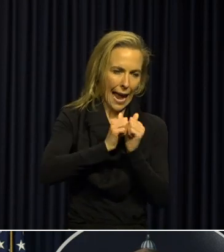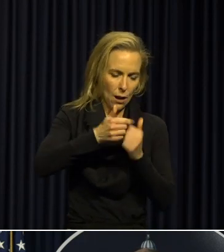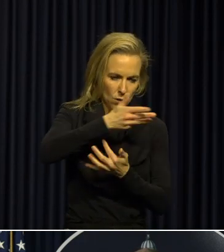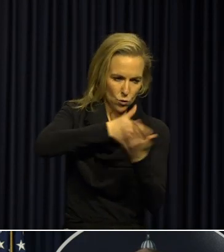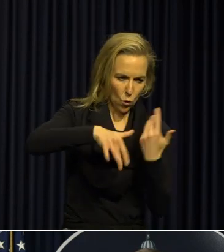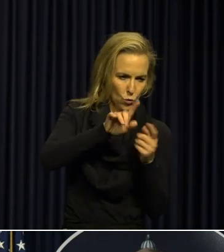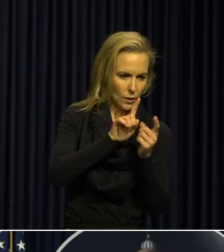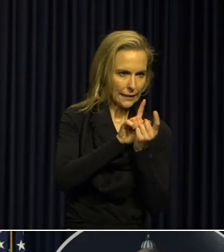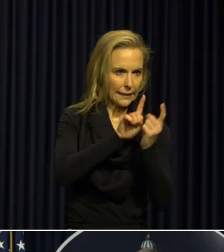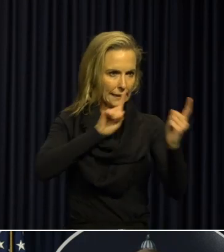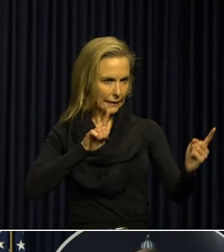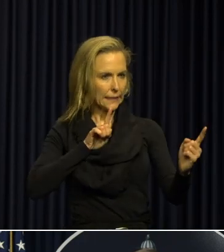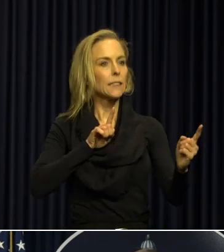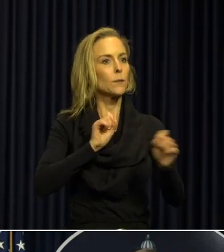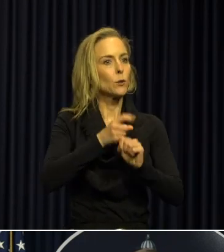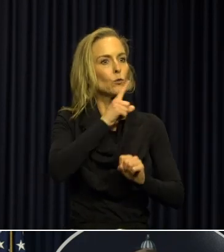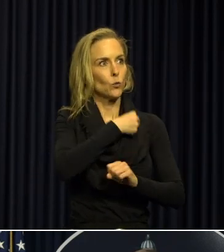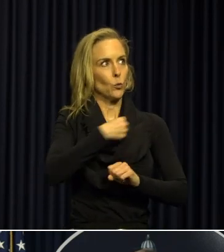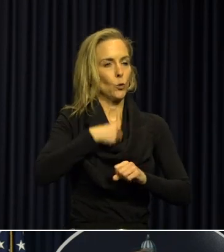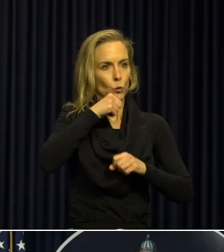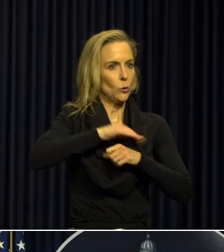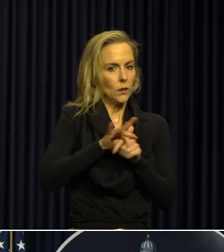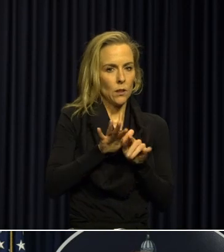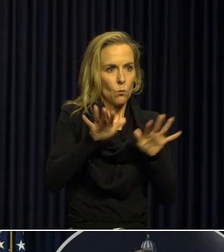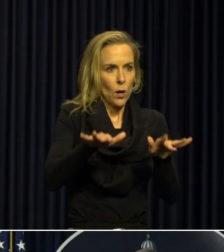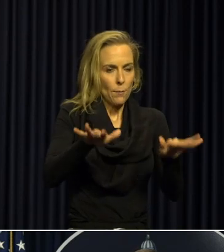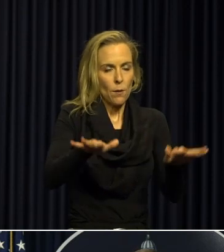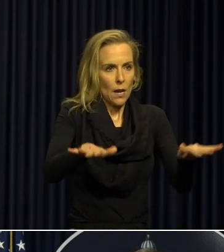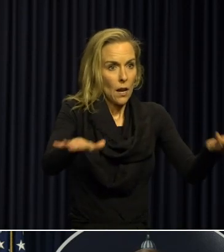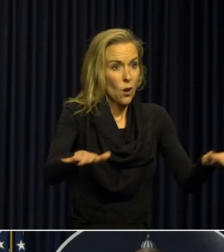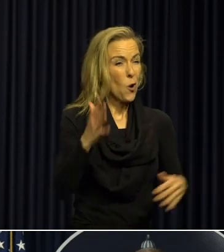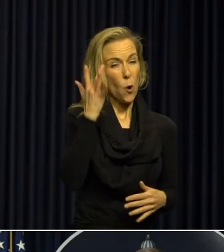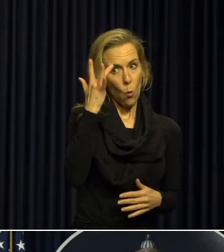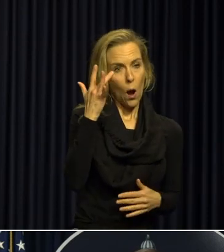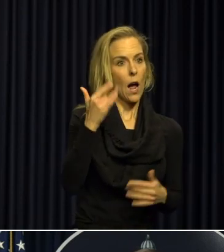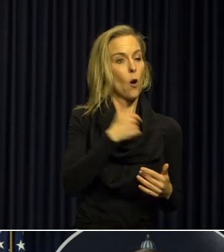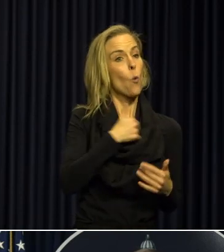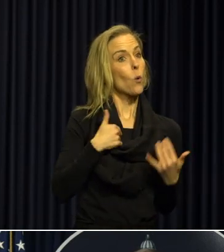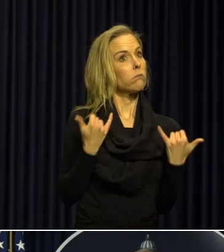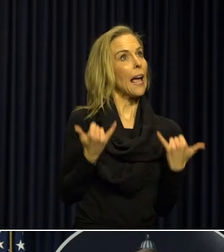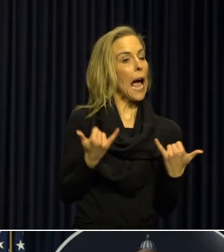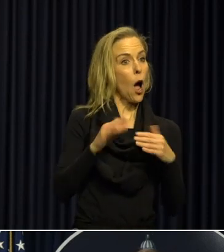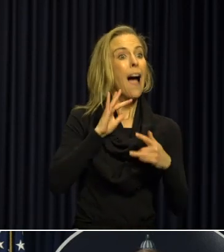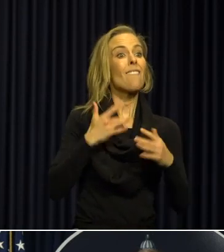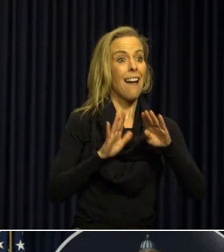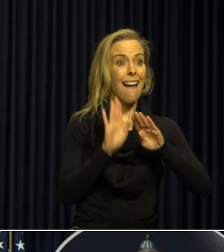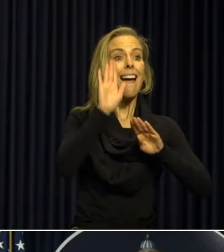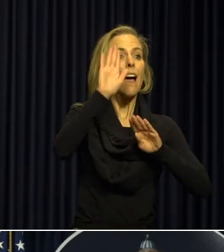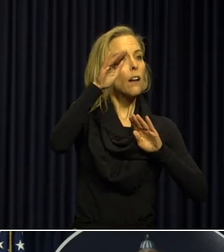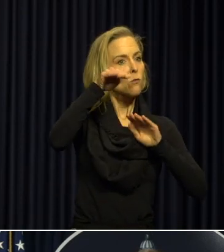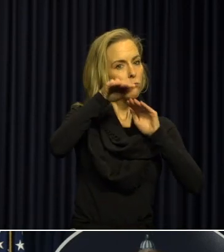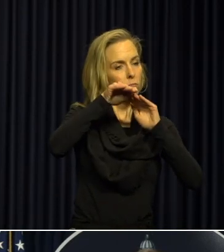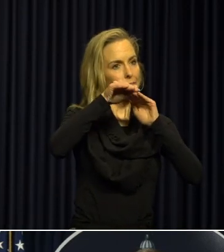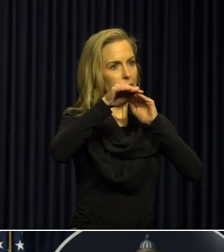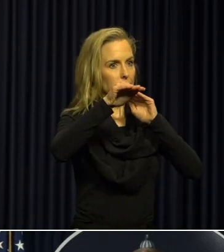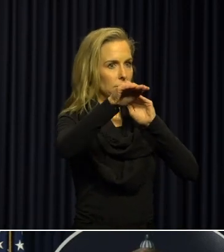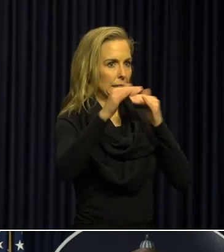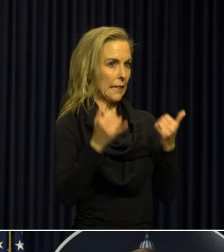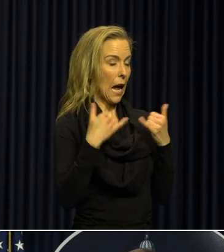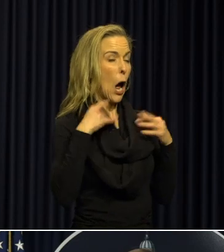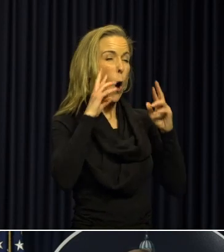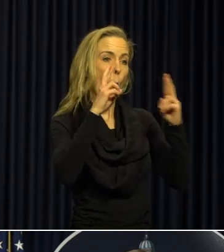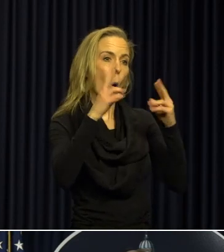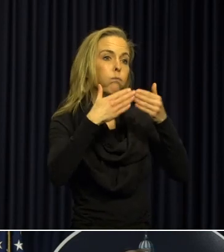that we do not spread this virus. And it's why we have plateaued, and it's why I hope in the near